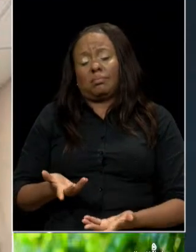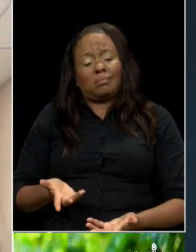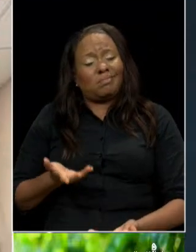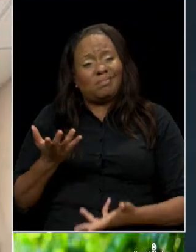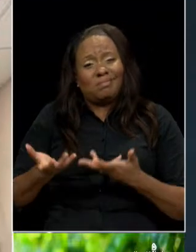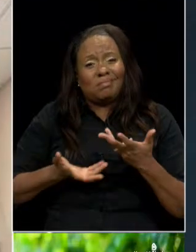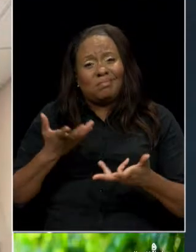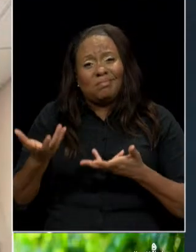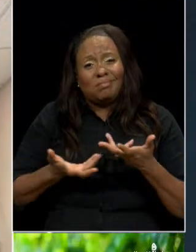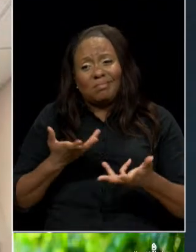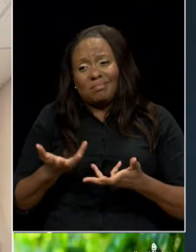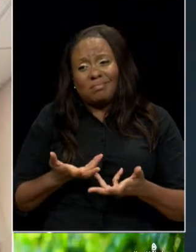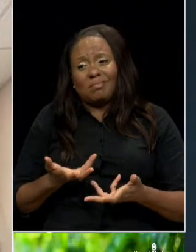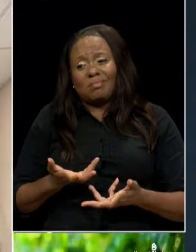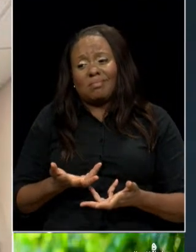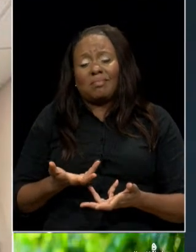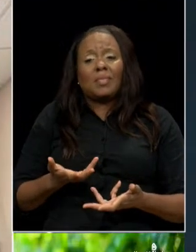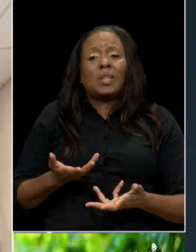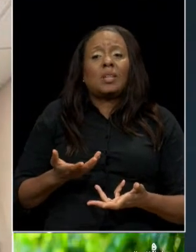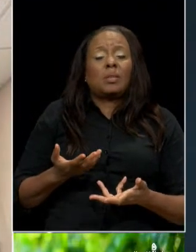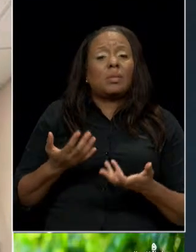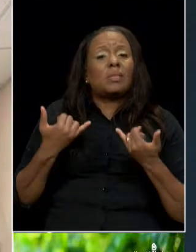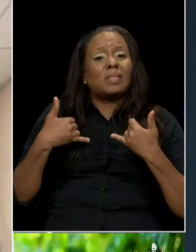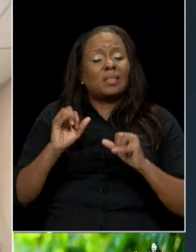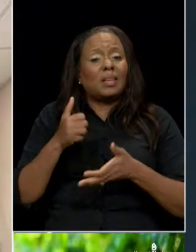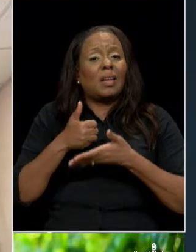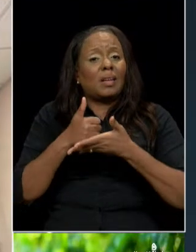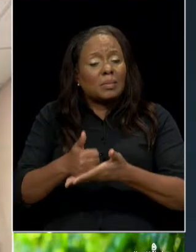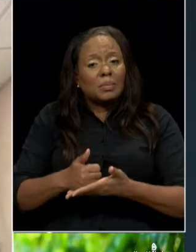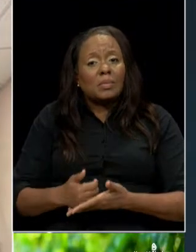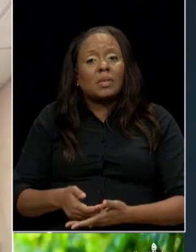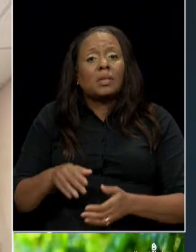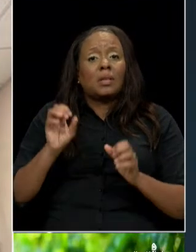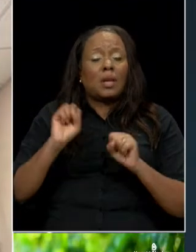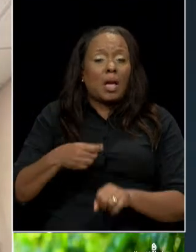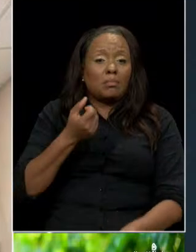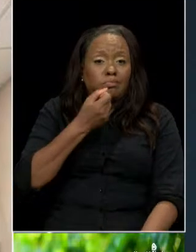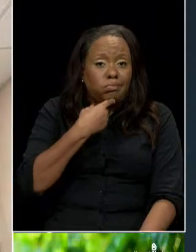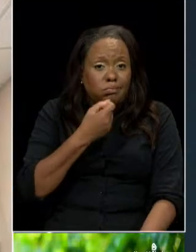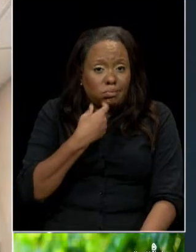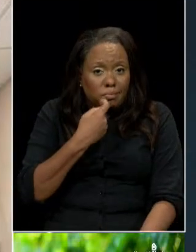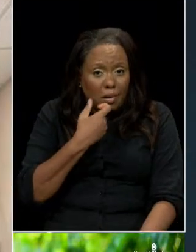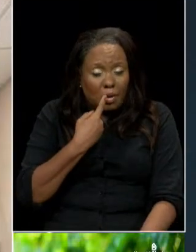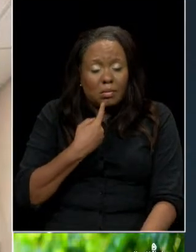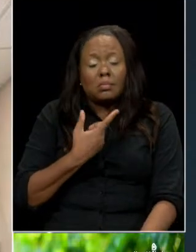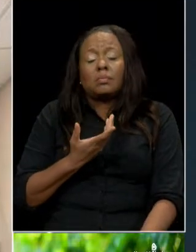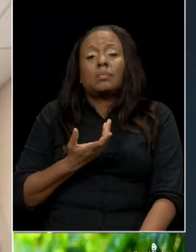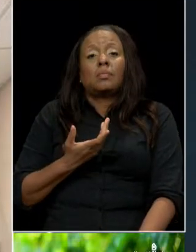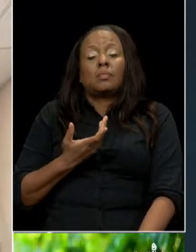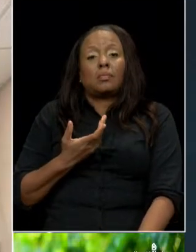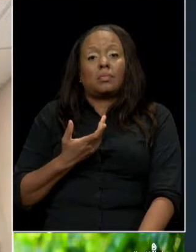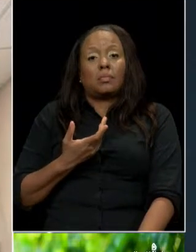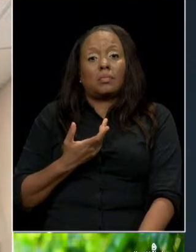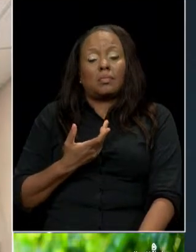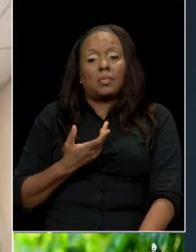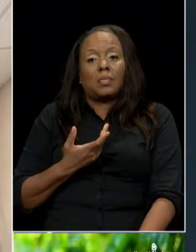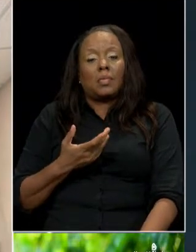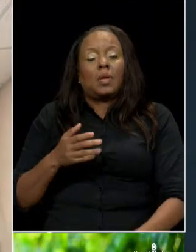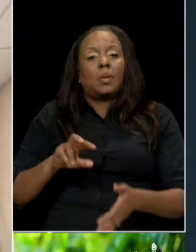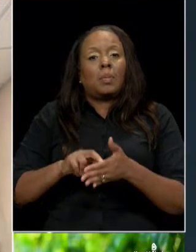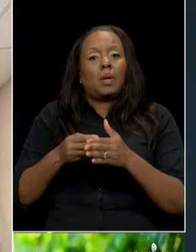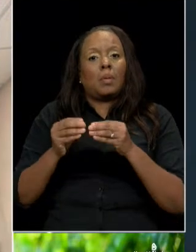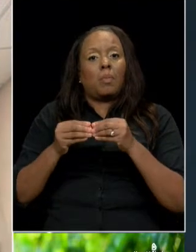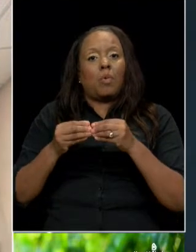to help aid with erections. As I said, it's all a vascular event. So more or less all these drugs basically aim to increase the blood supply